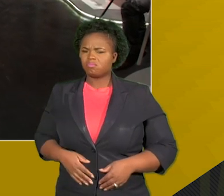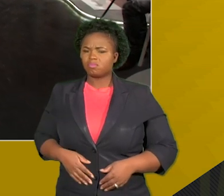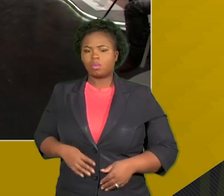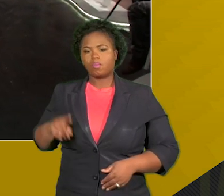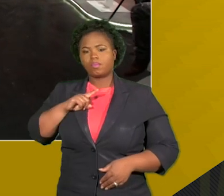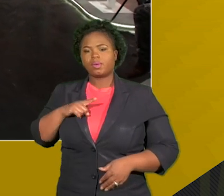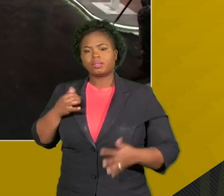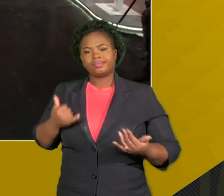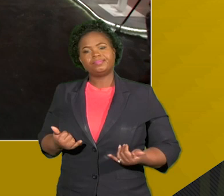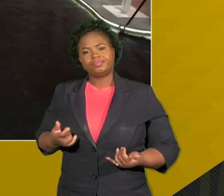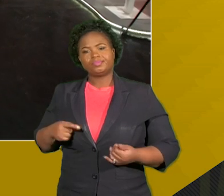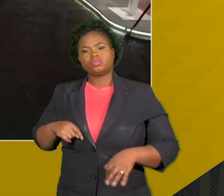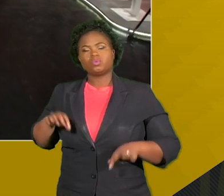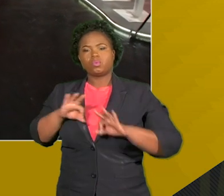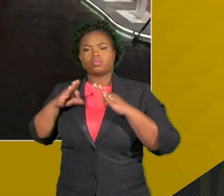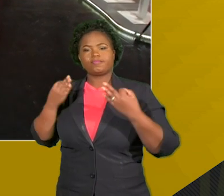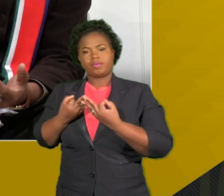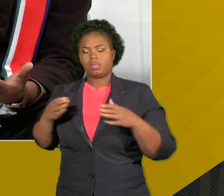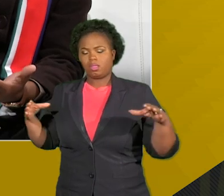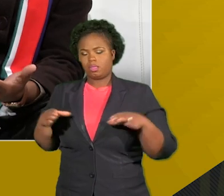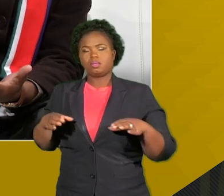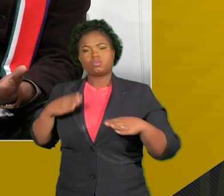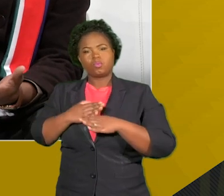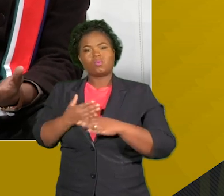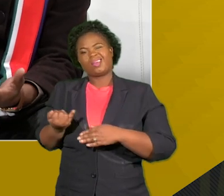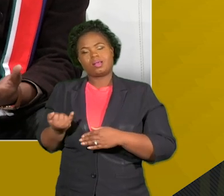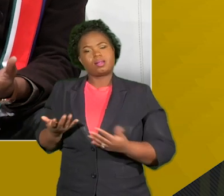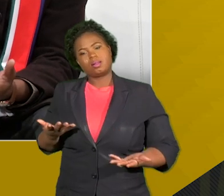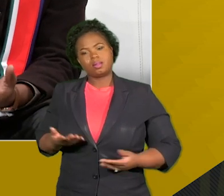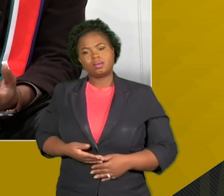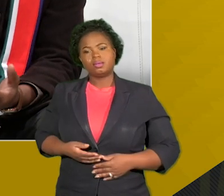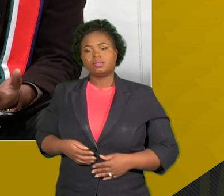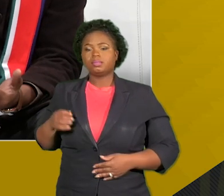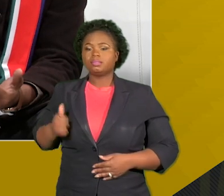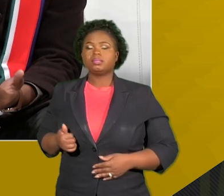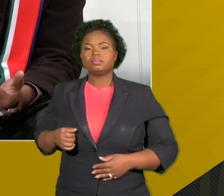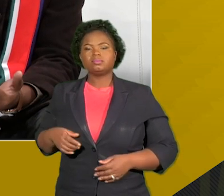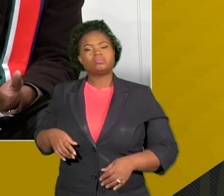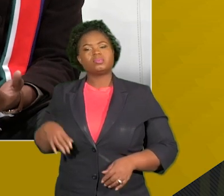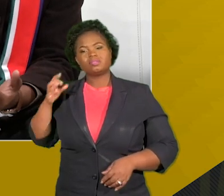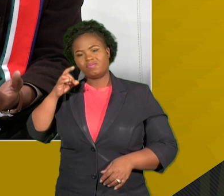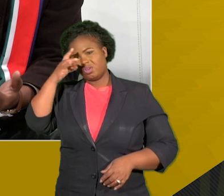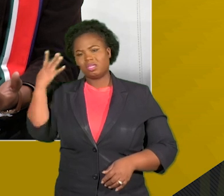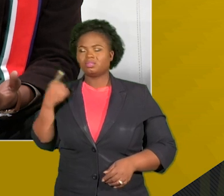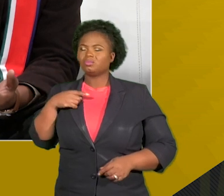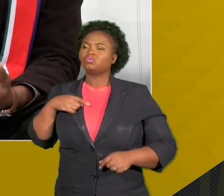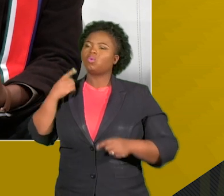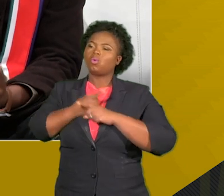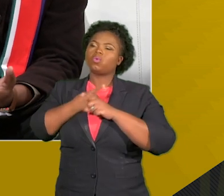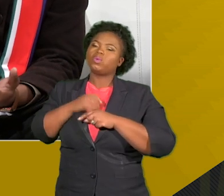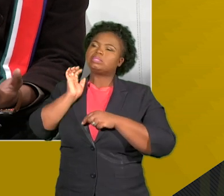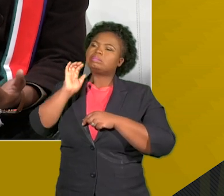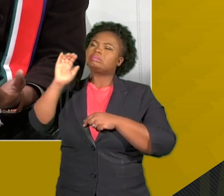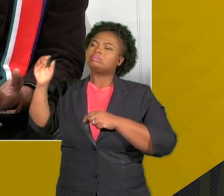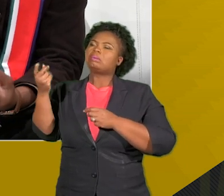what we've created a relationship of saying, let's work as a family. Yeah. Now, what we do is that people, let's forget what is happening so clearly. How can we come up